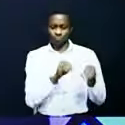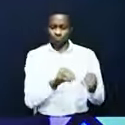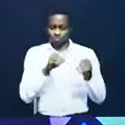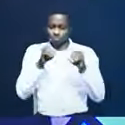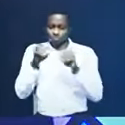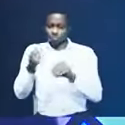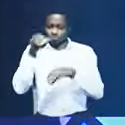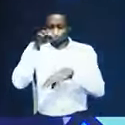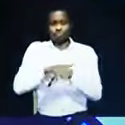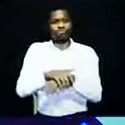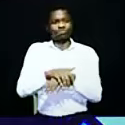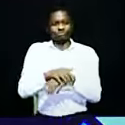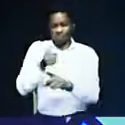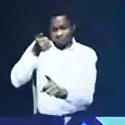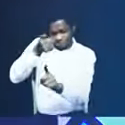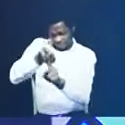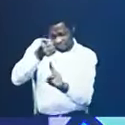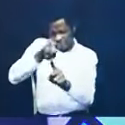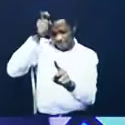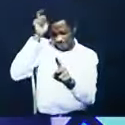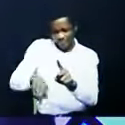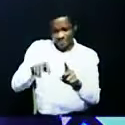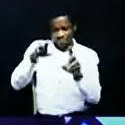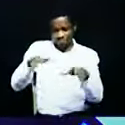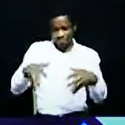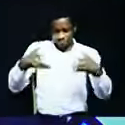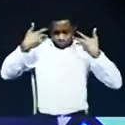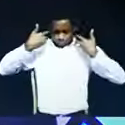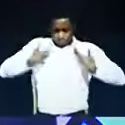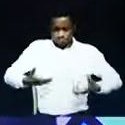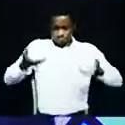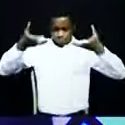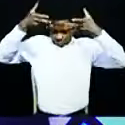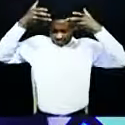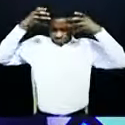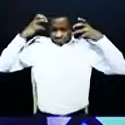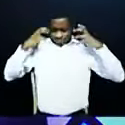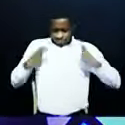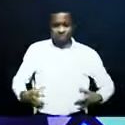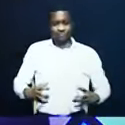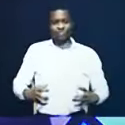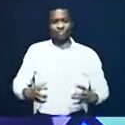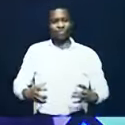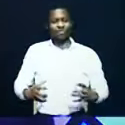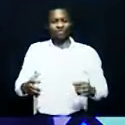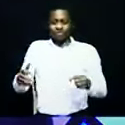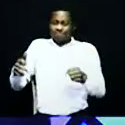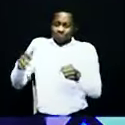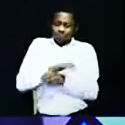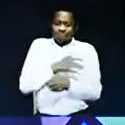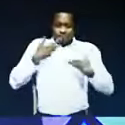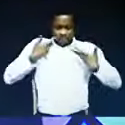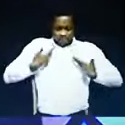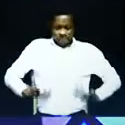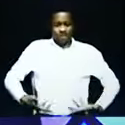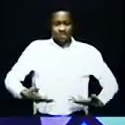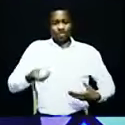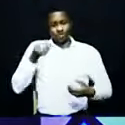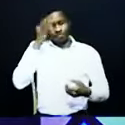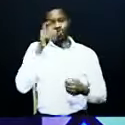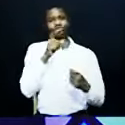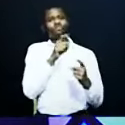Put on. You do the putting on. Monshe, one kasa she. Put on the full armor of God.